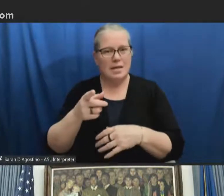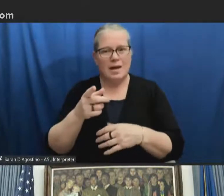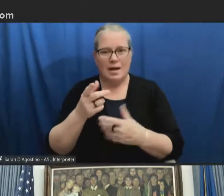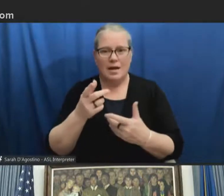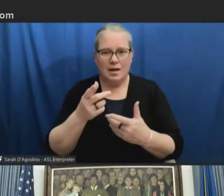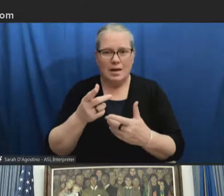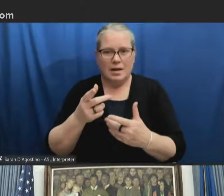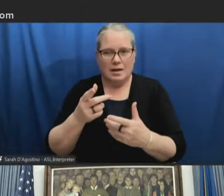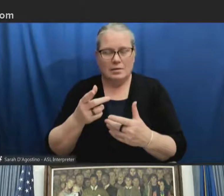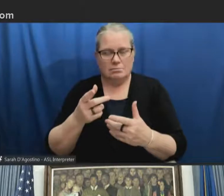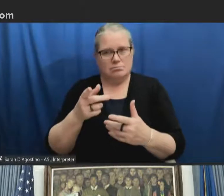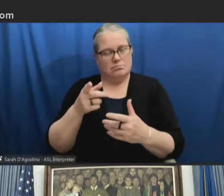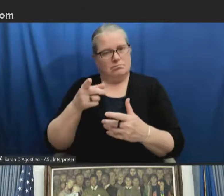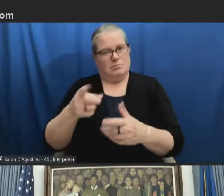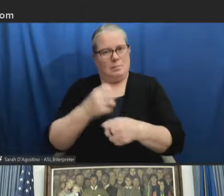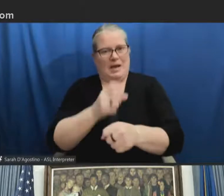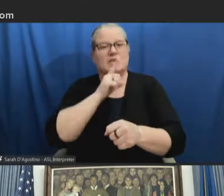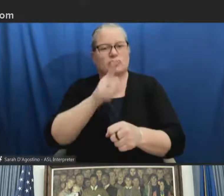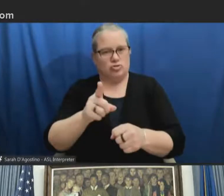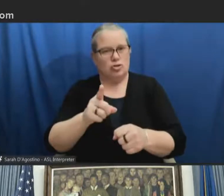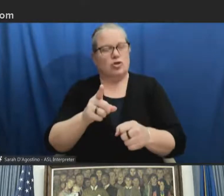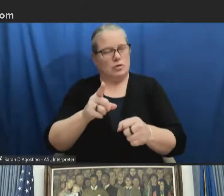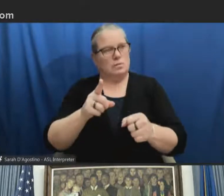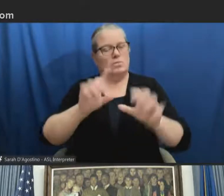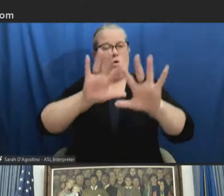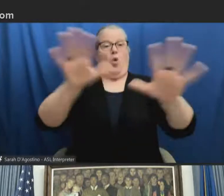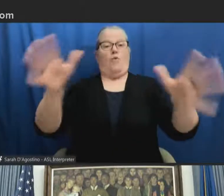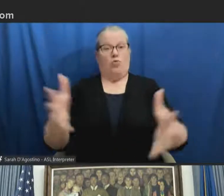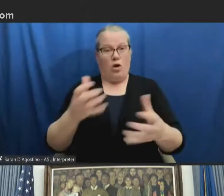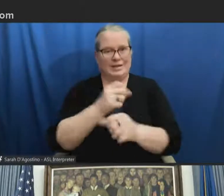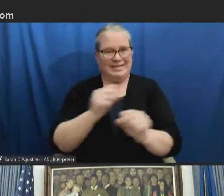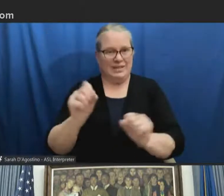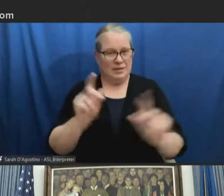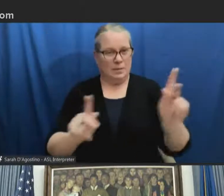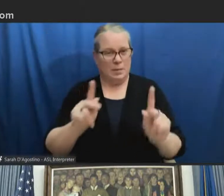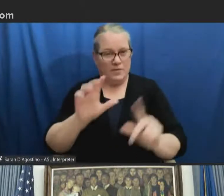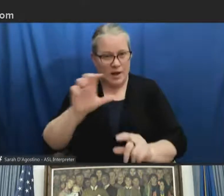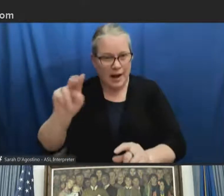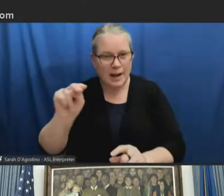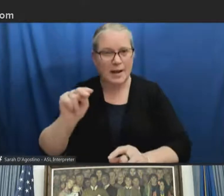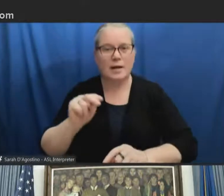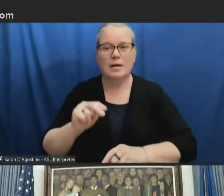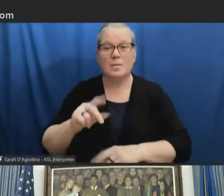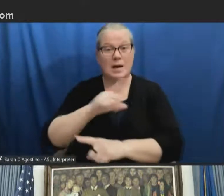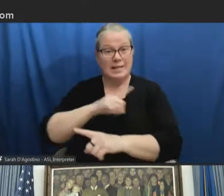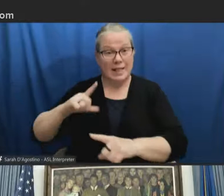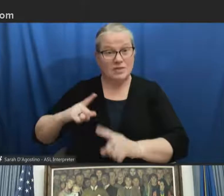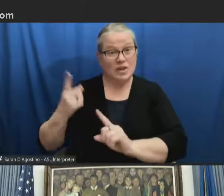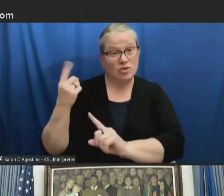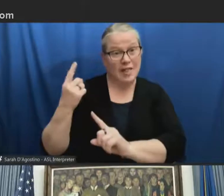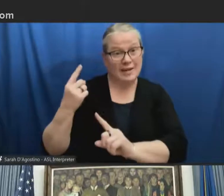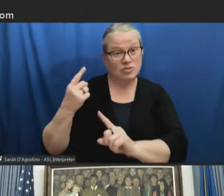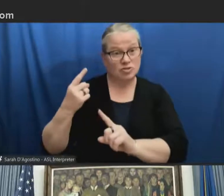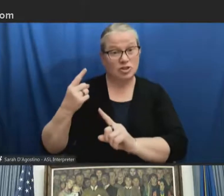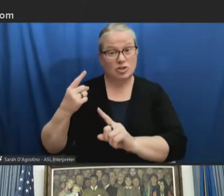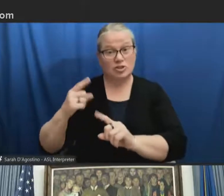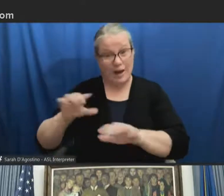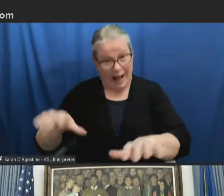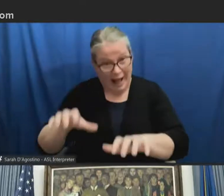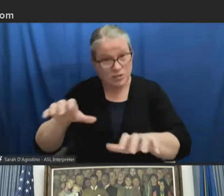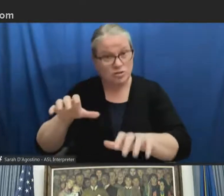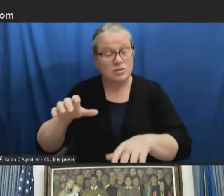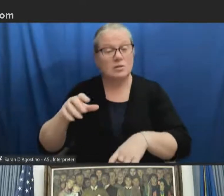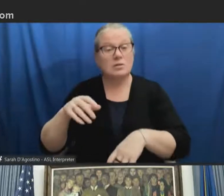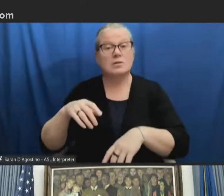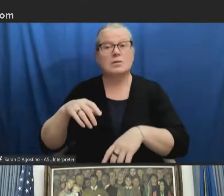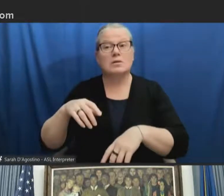to ensure the overall safety of the people of Connecticut. But when the legislature took action last year, it provided